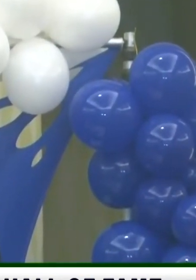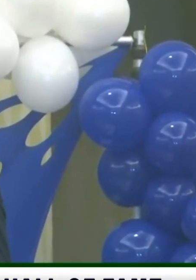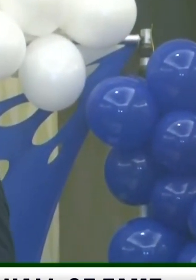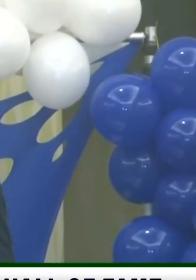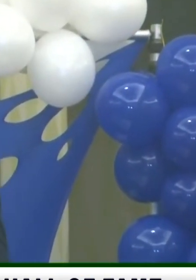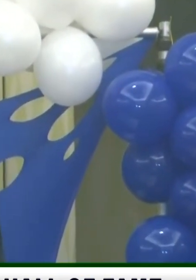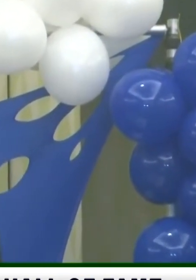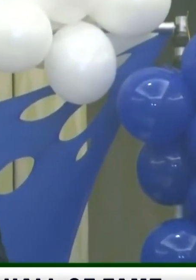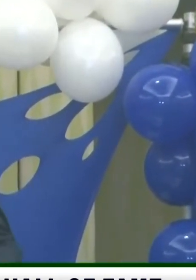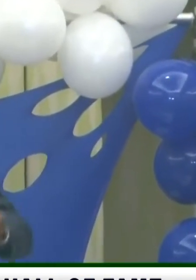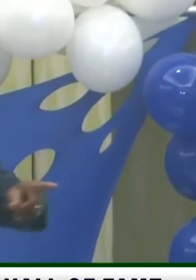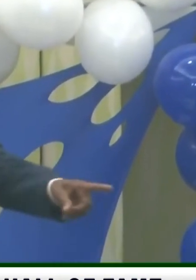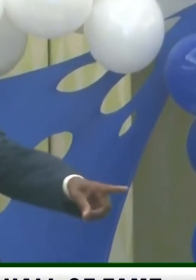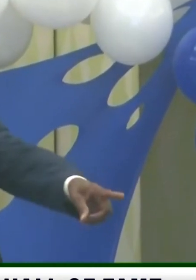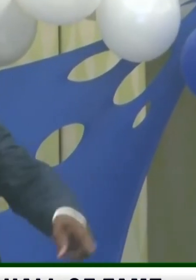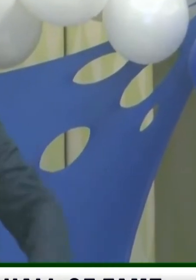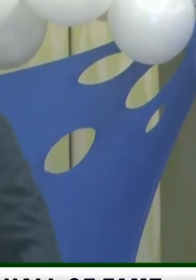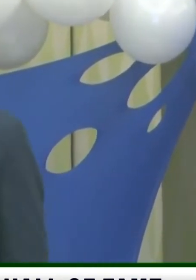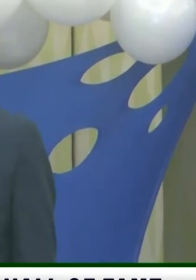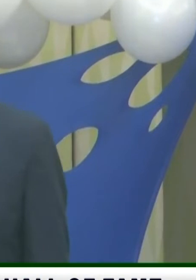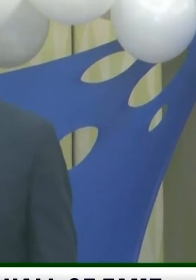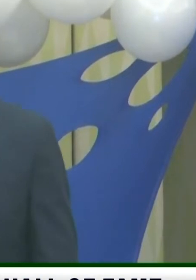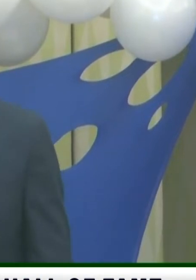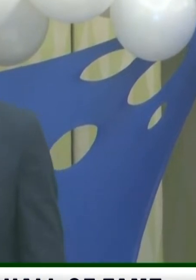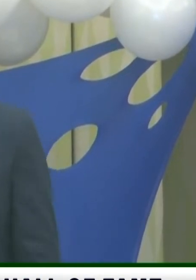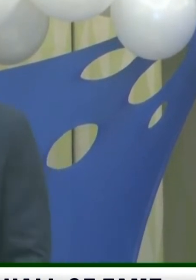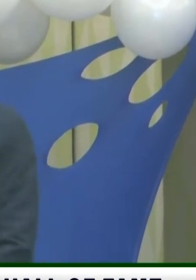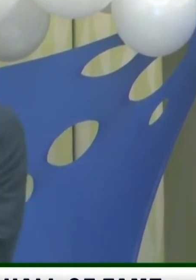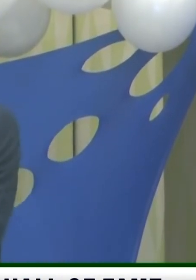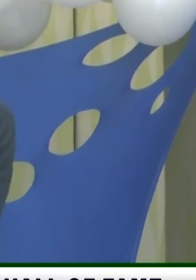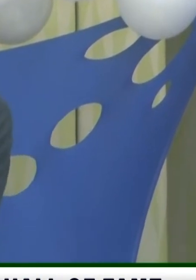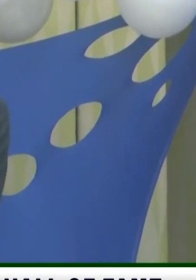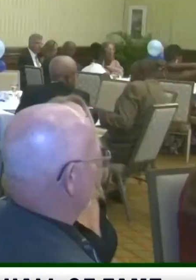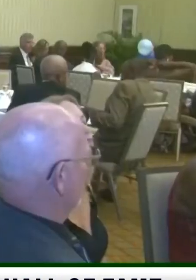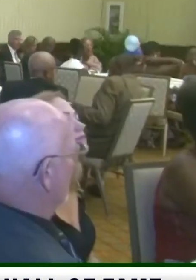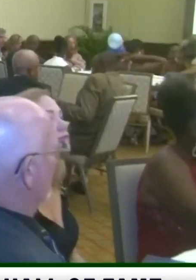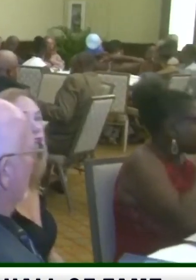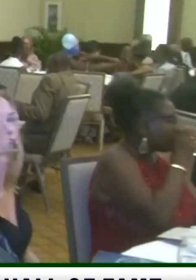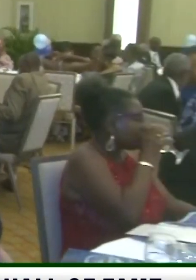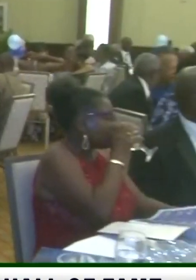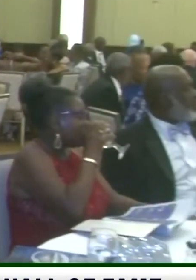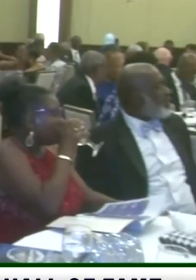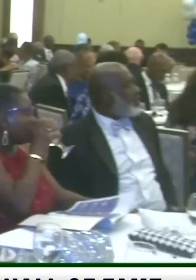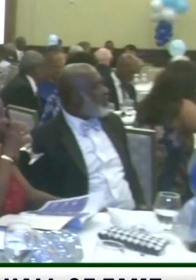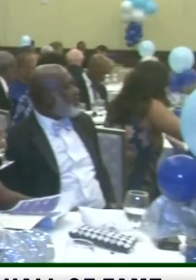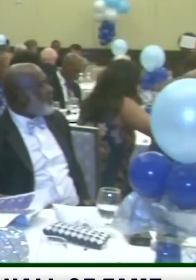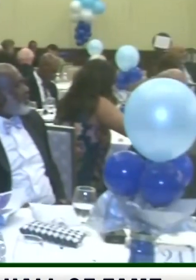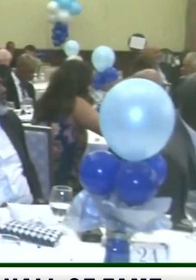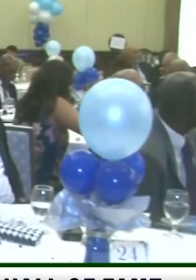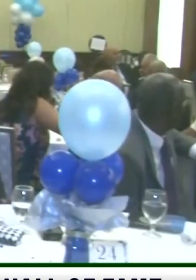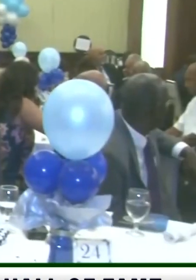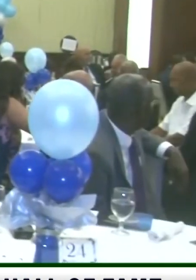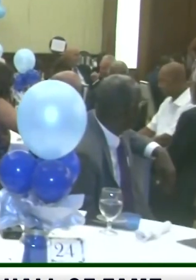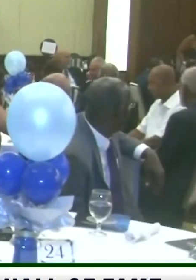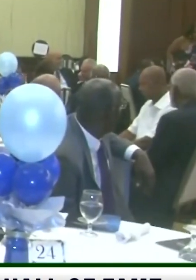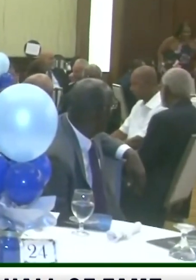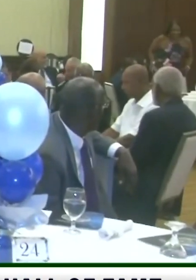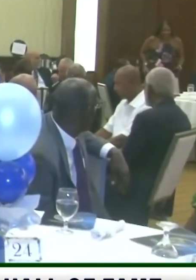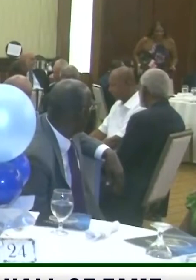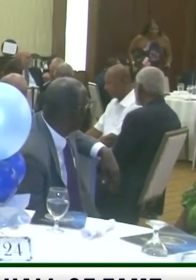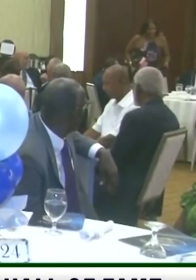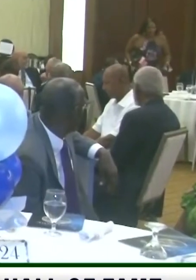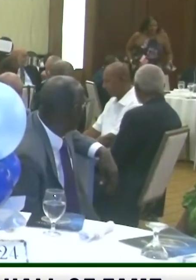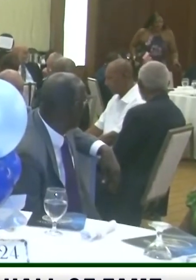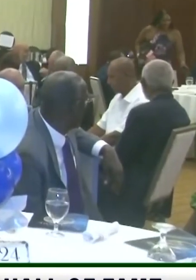female Sheena Gooding, whose award was collected by her parents. Under the category of school greats, there is